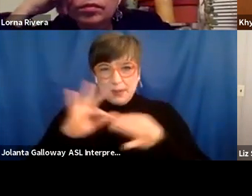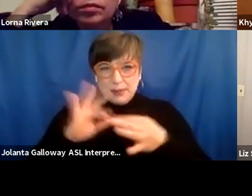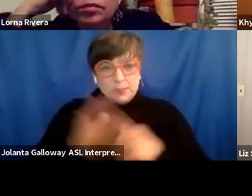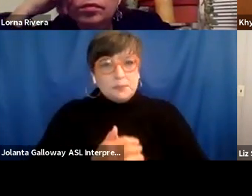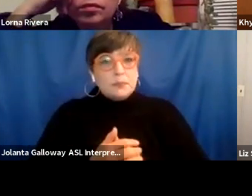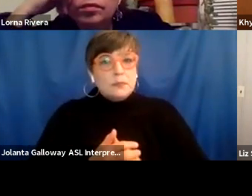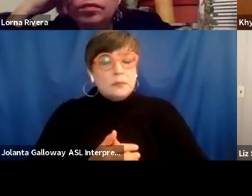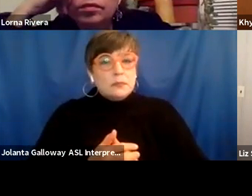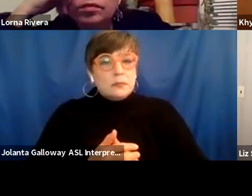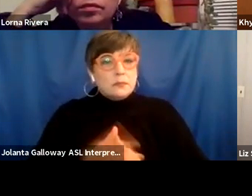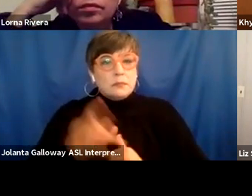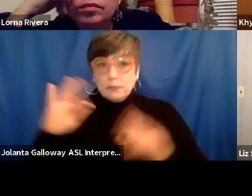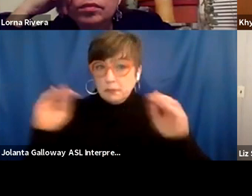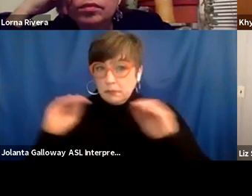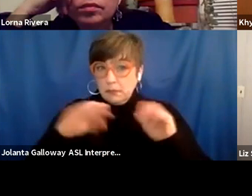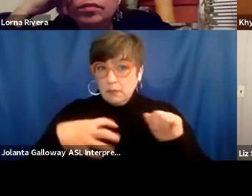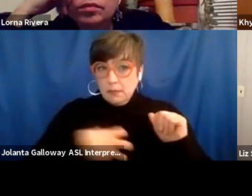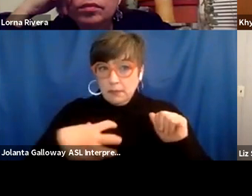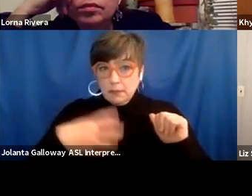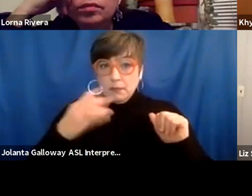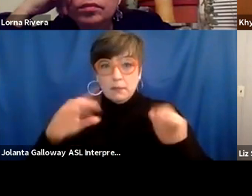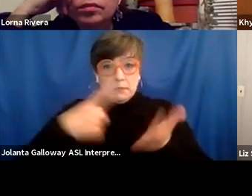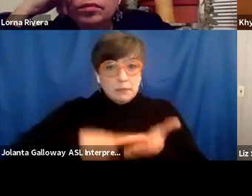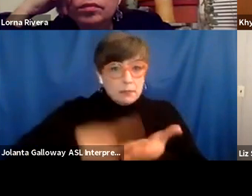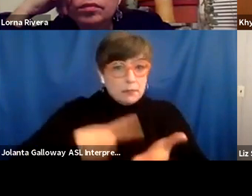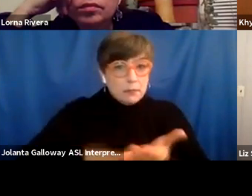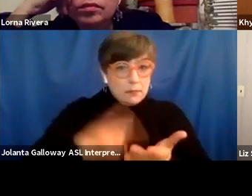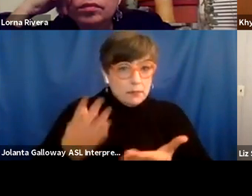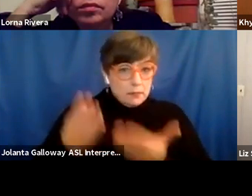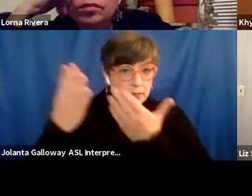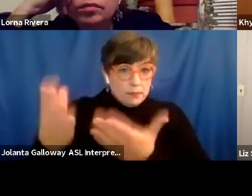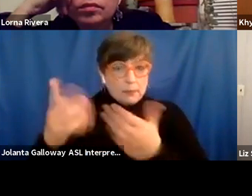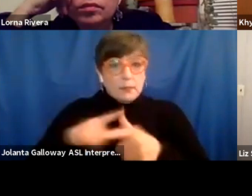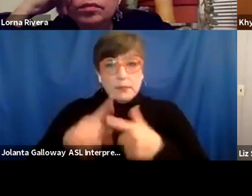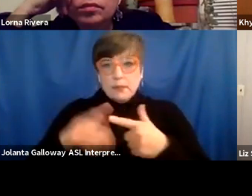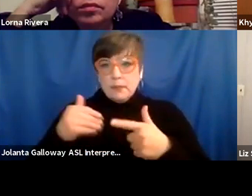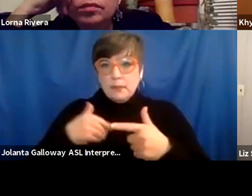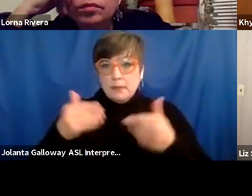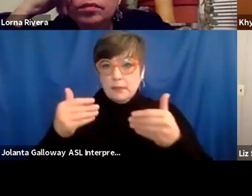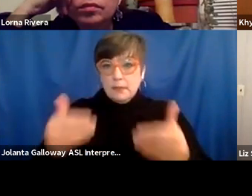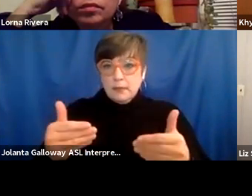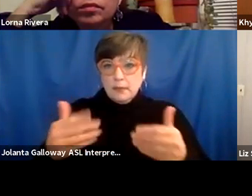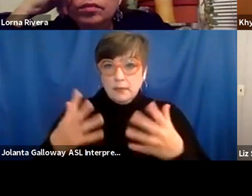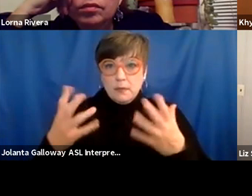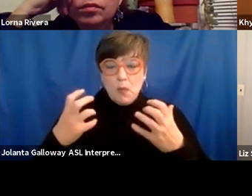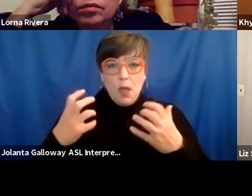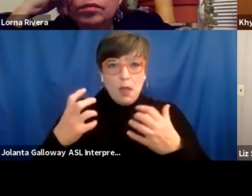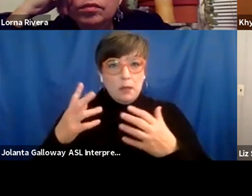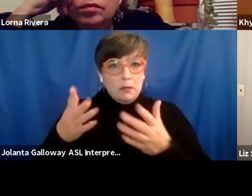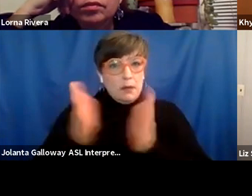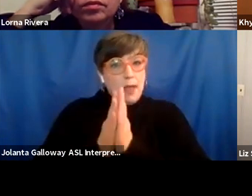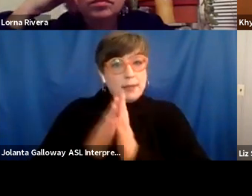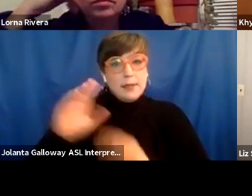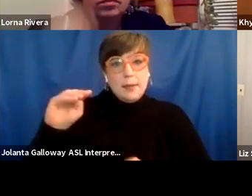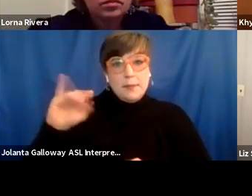So if there is no objection or discussion to the motion, I would like to ask Ms. Sullivan to